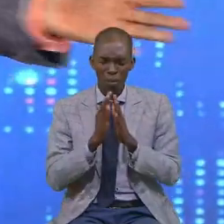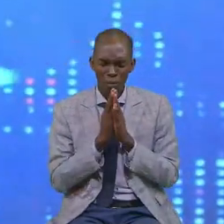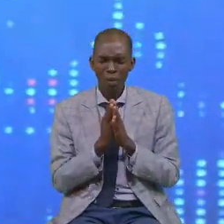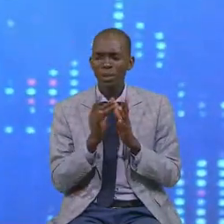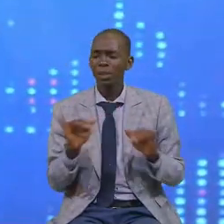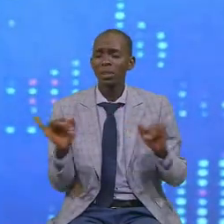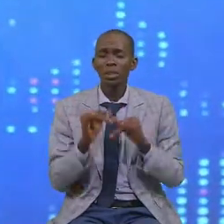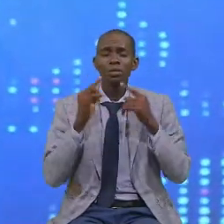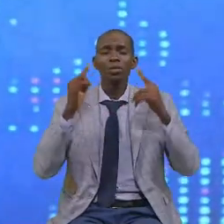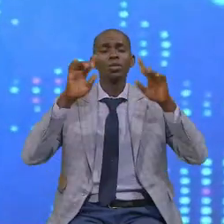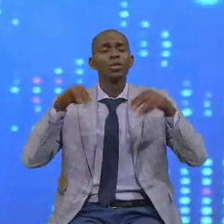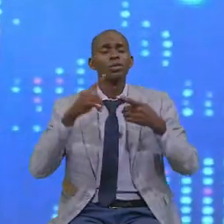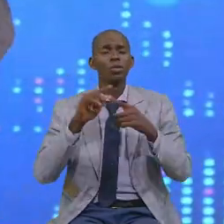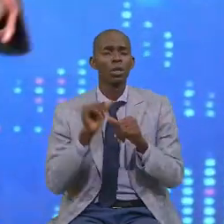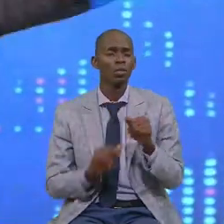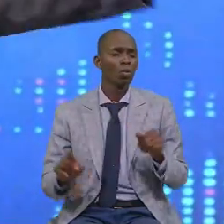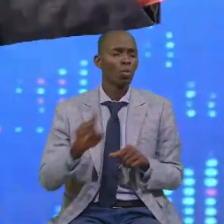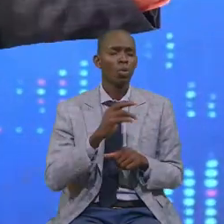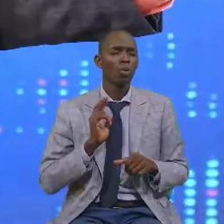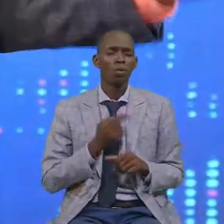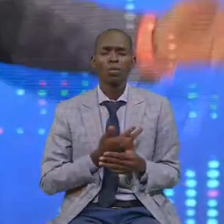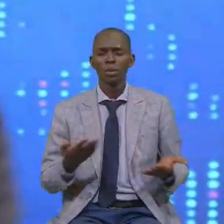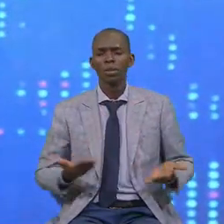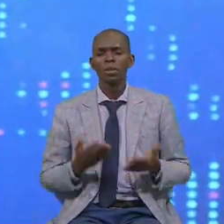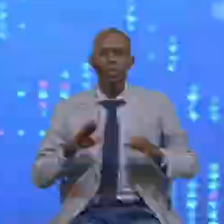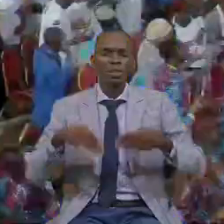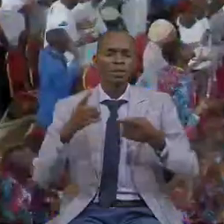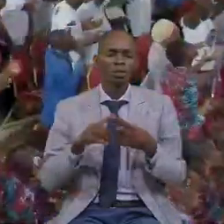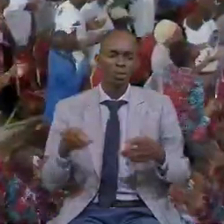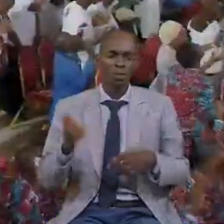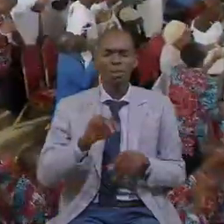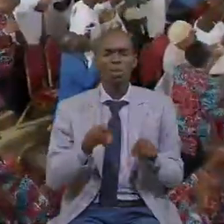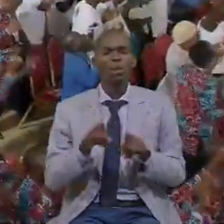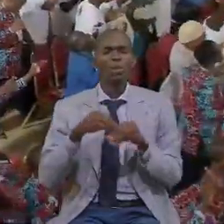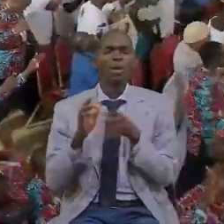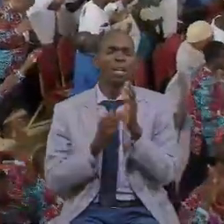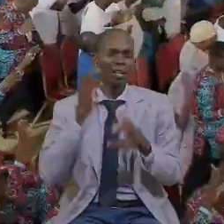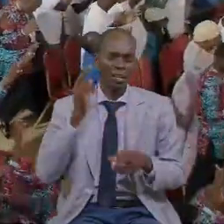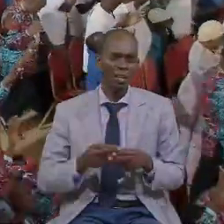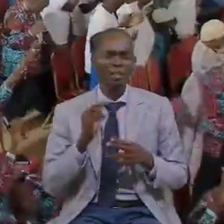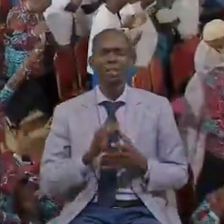success you give to every one of us here, grant unto them too.